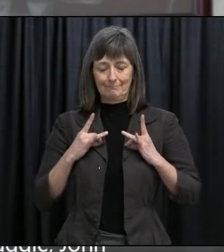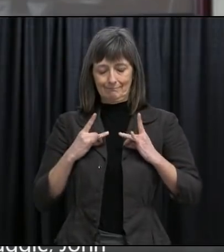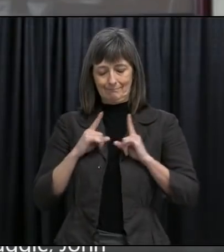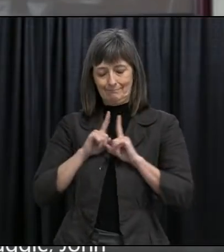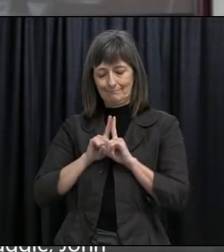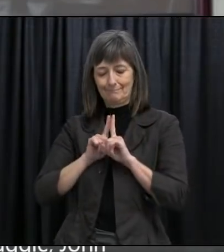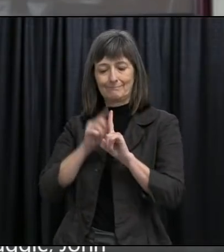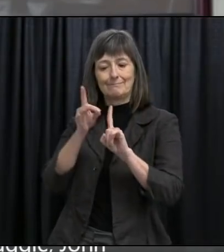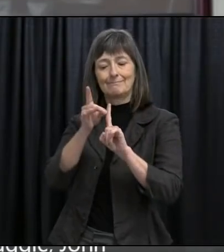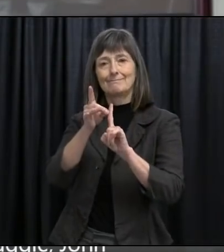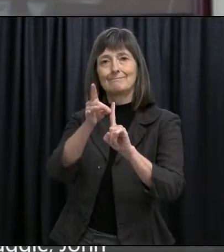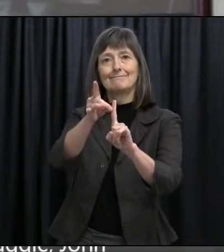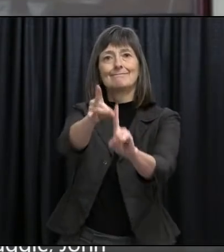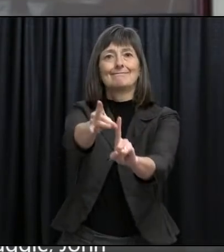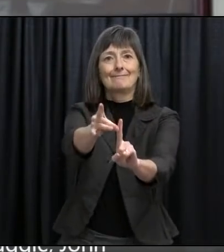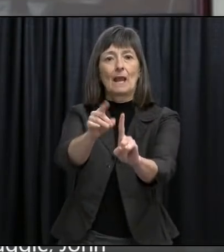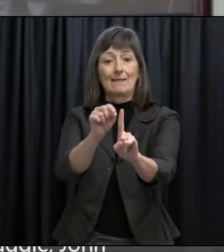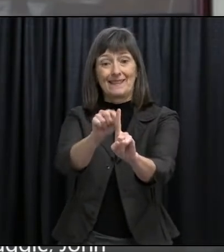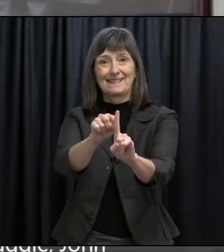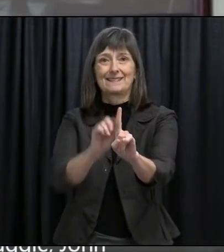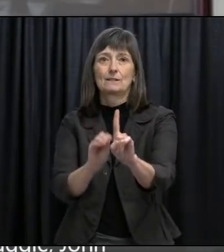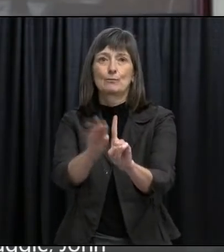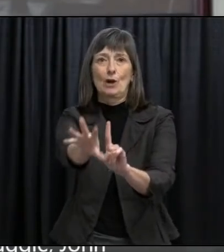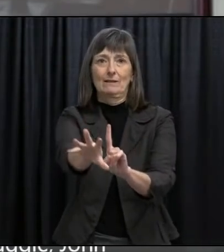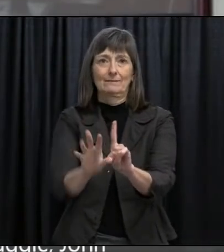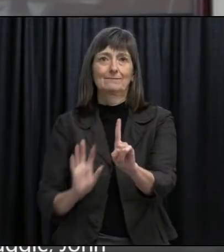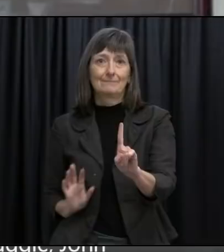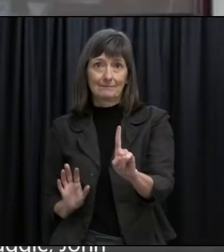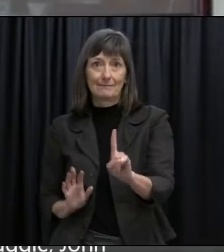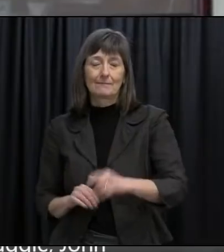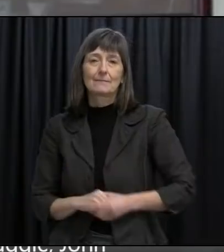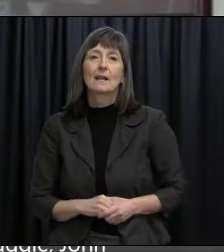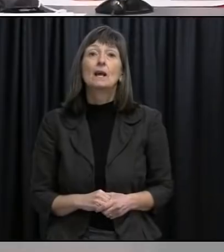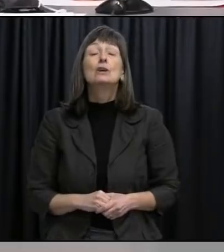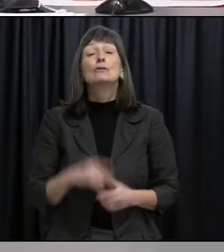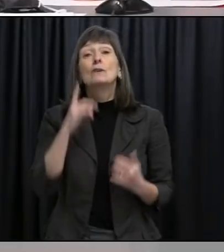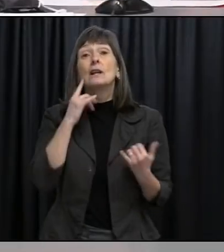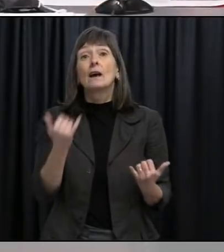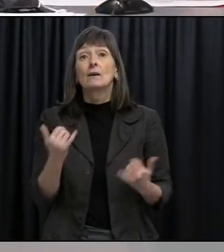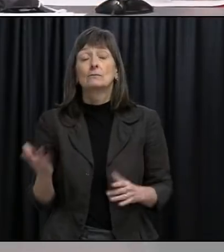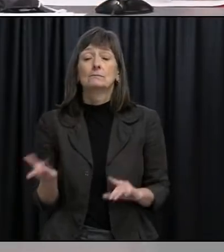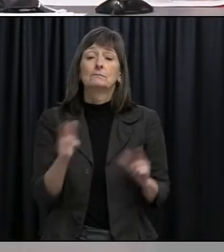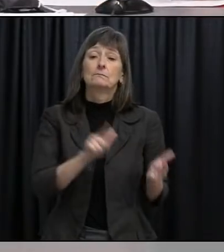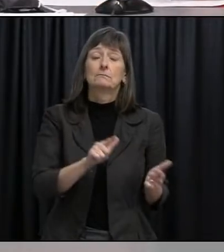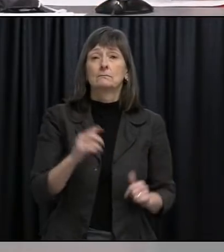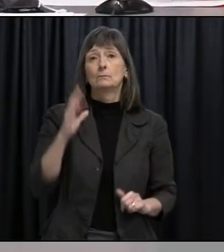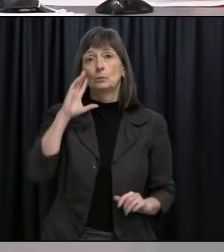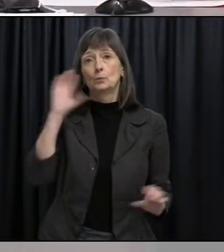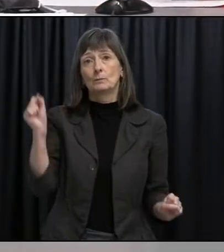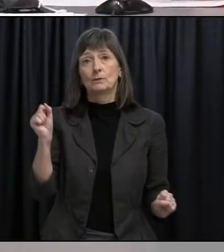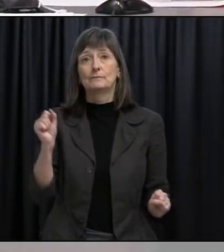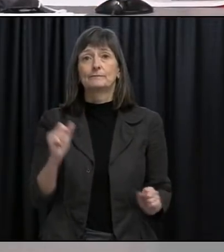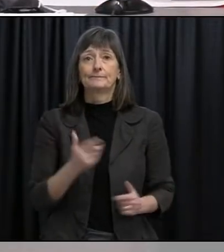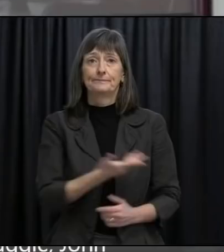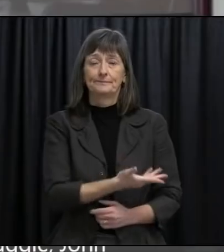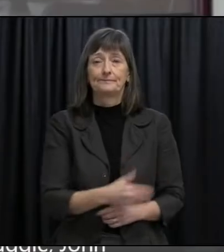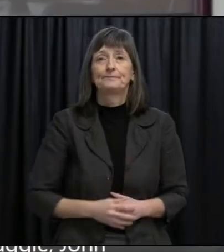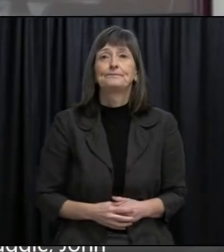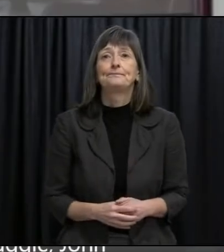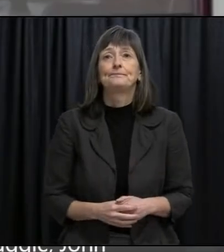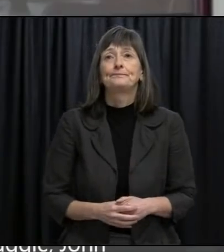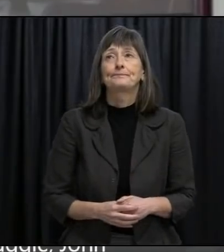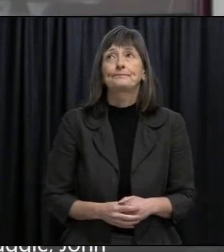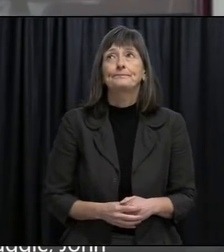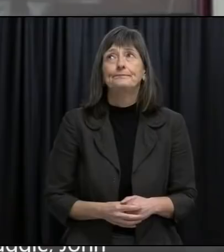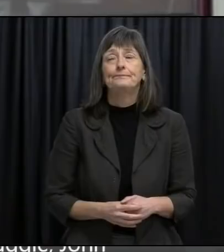not COVID, and we each have our part to play. And I think with that, Premier, I'd hand it back to you for the rest of the event. Well,